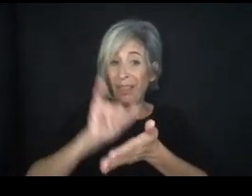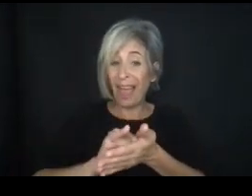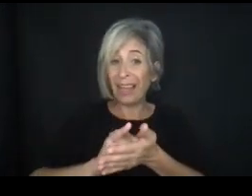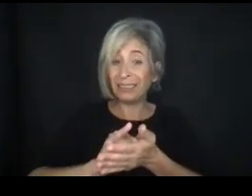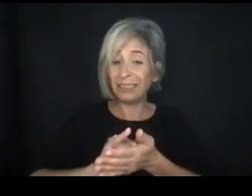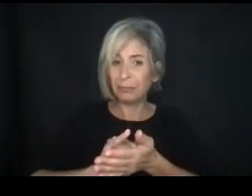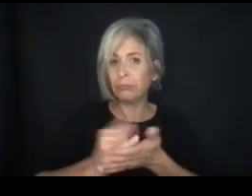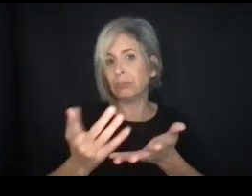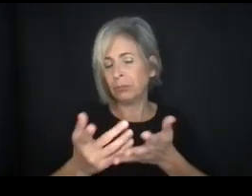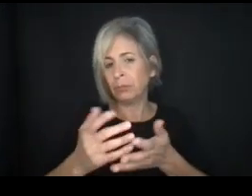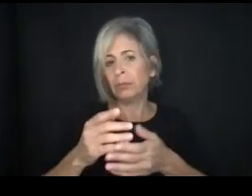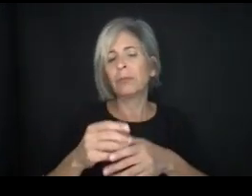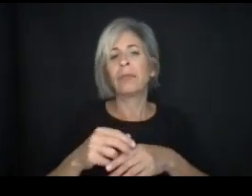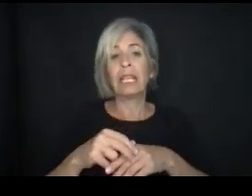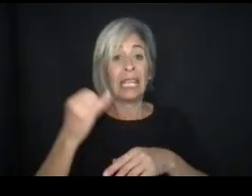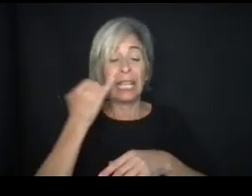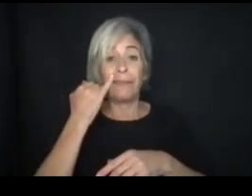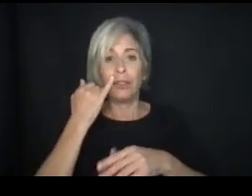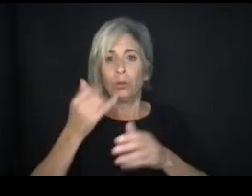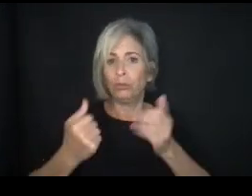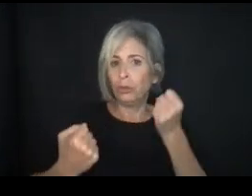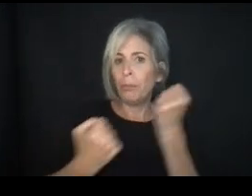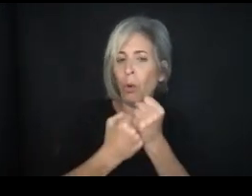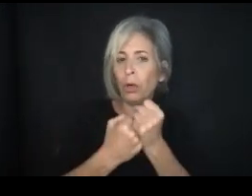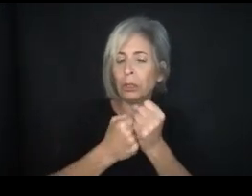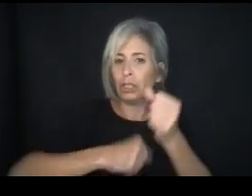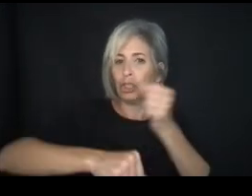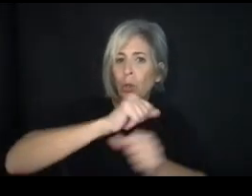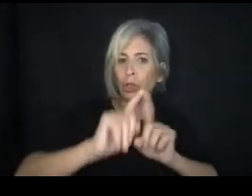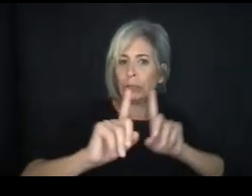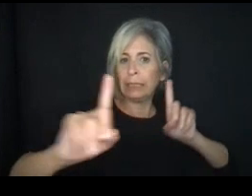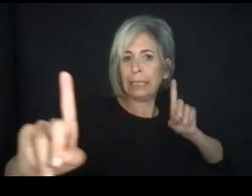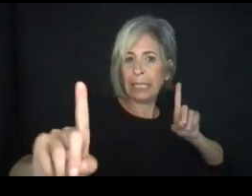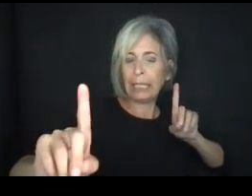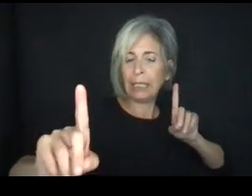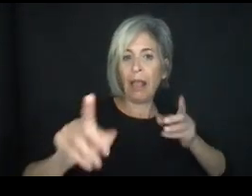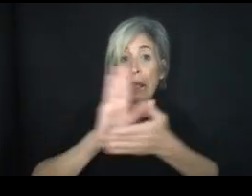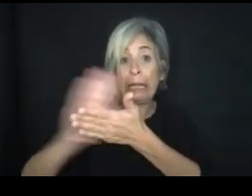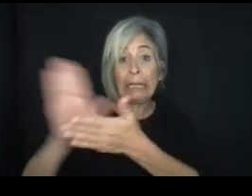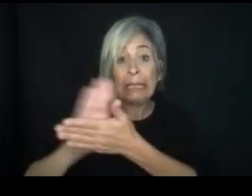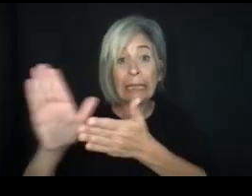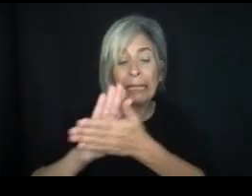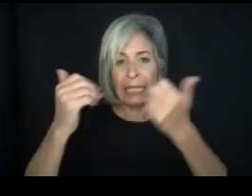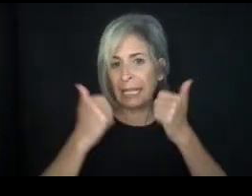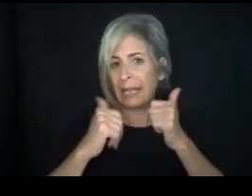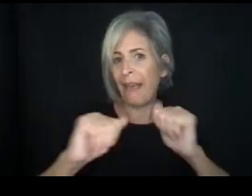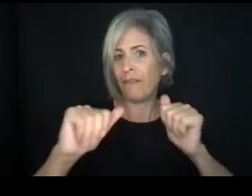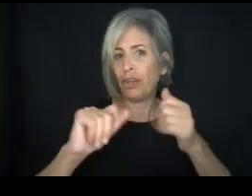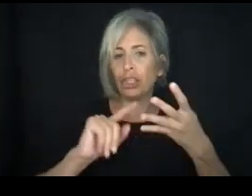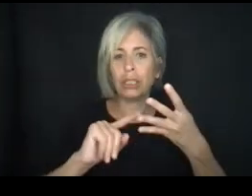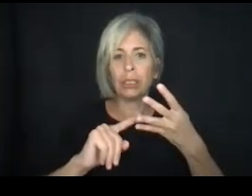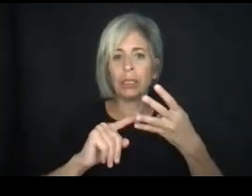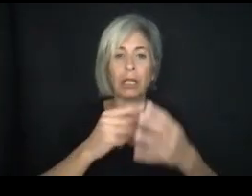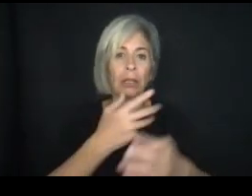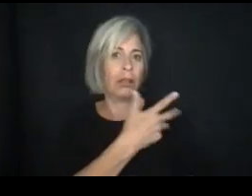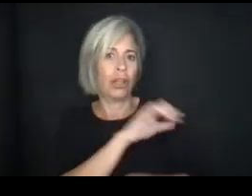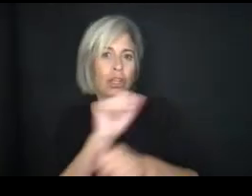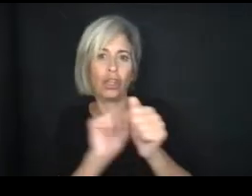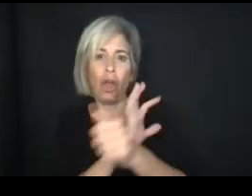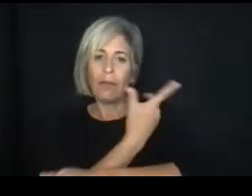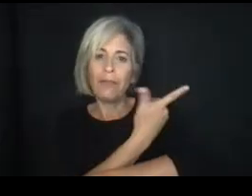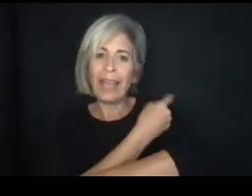Things that will enable social distancing, enhanced cleaning efforts, and